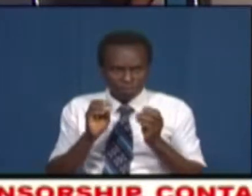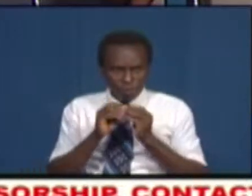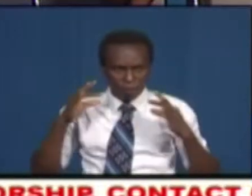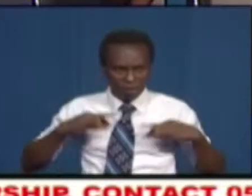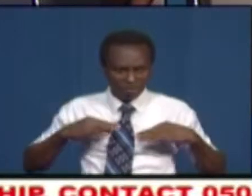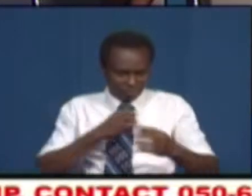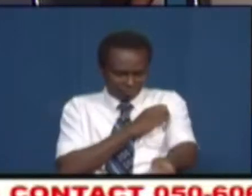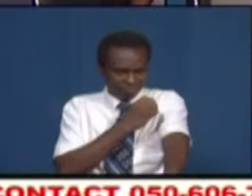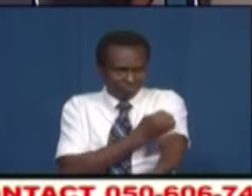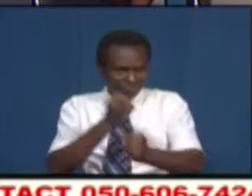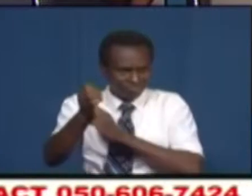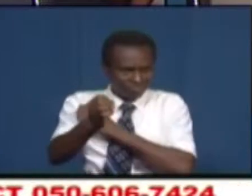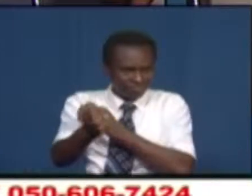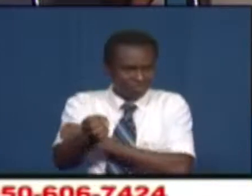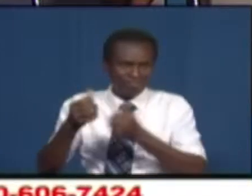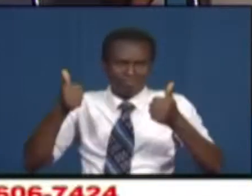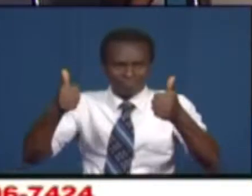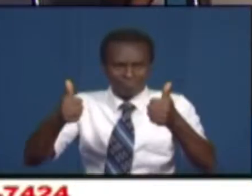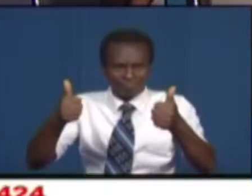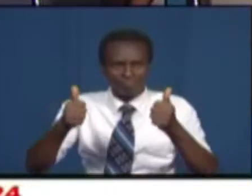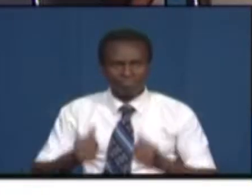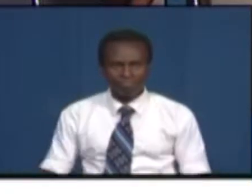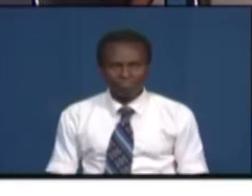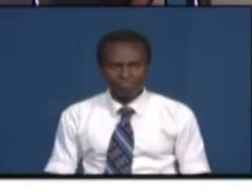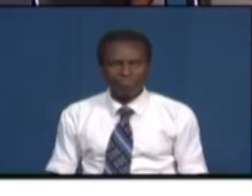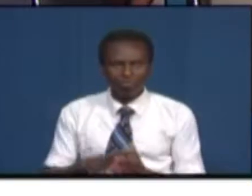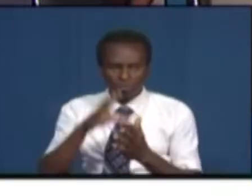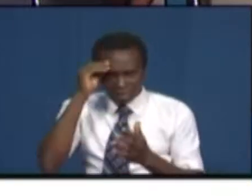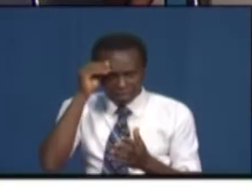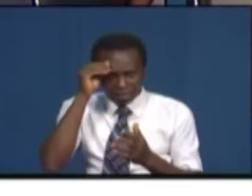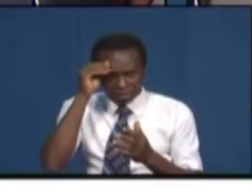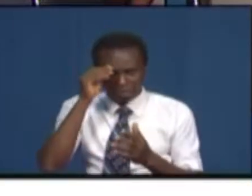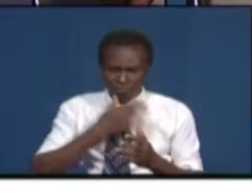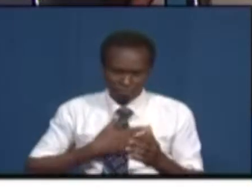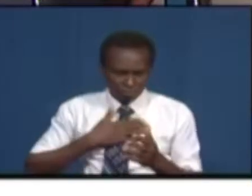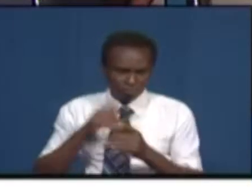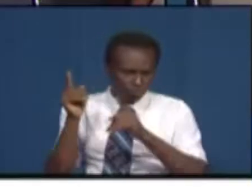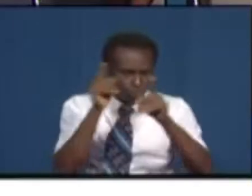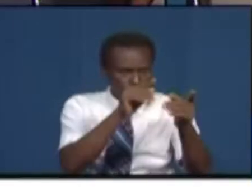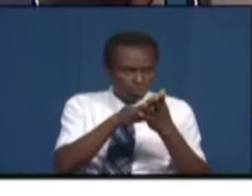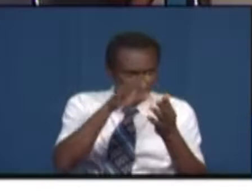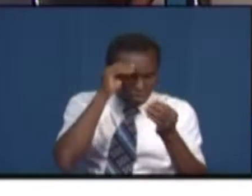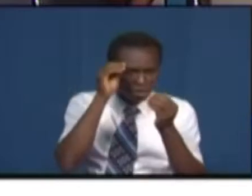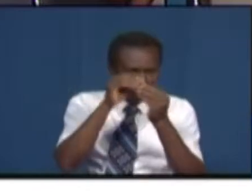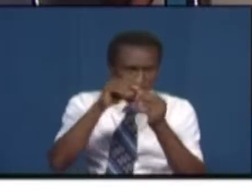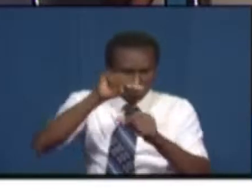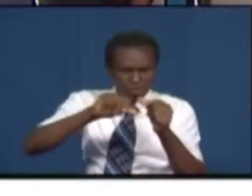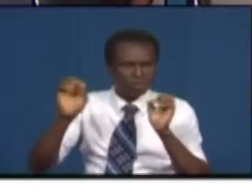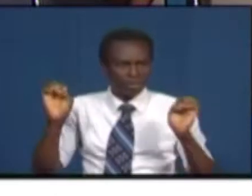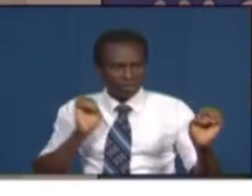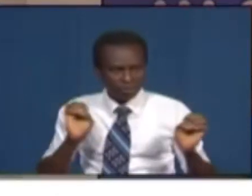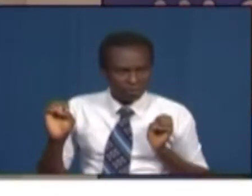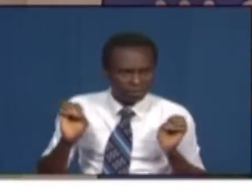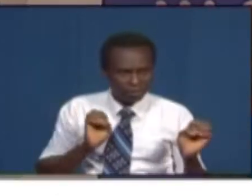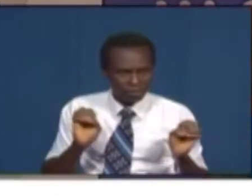for you. There may be some that may be too rigorous. So learn, open up, study, go to Google, you know, read from the very,